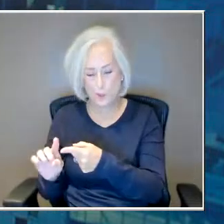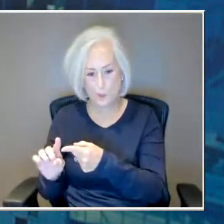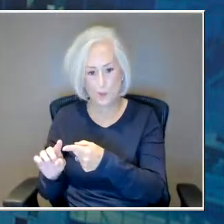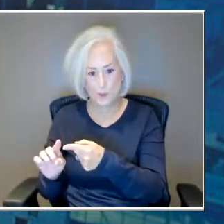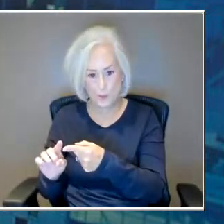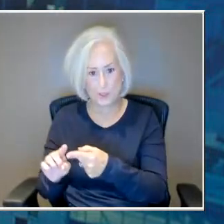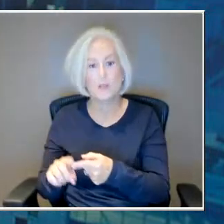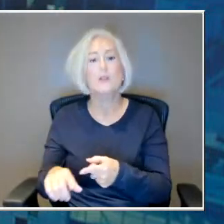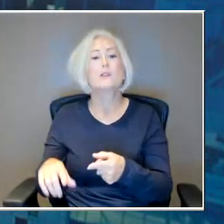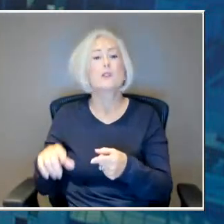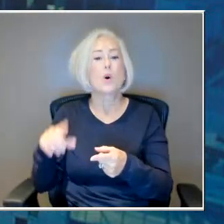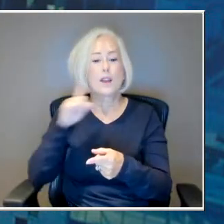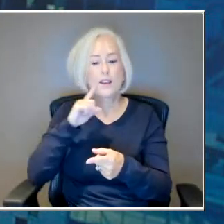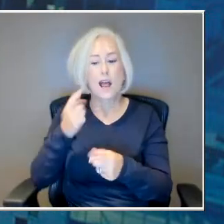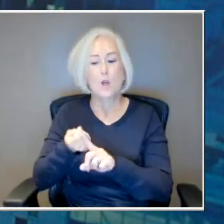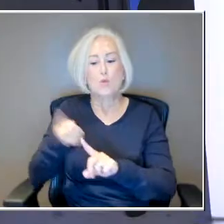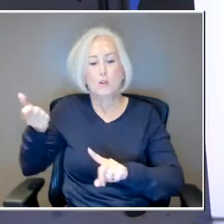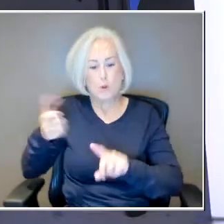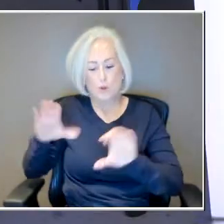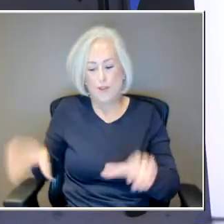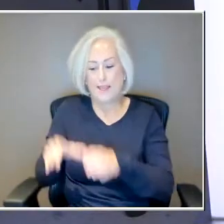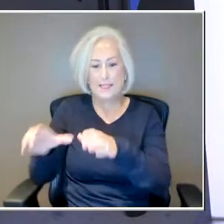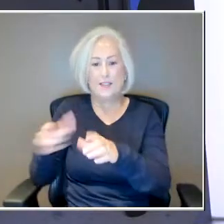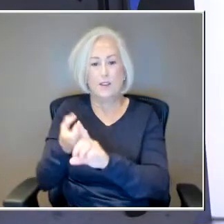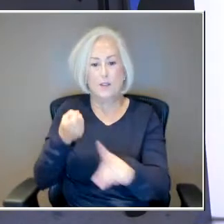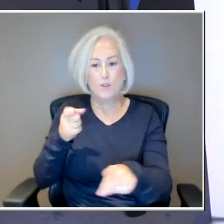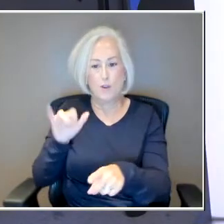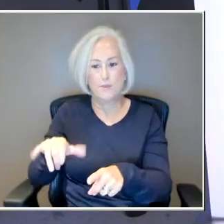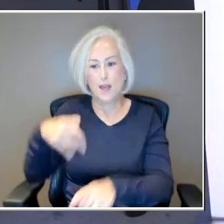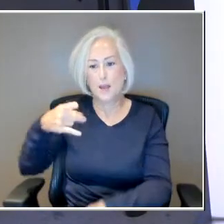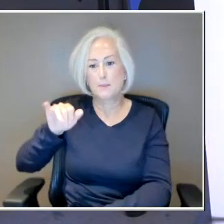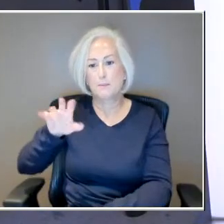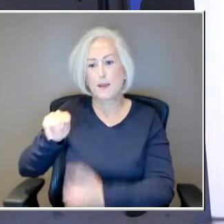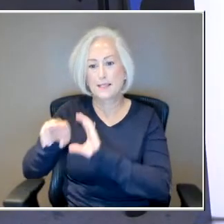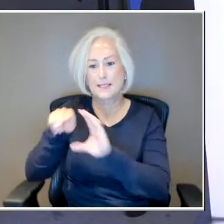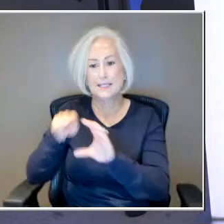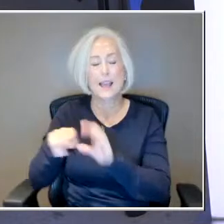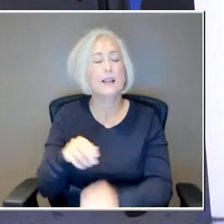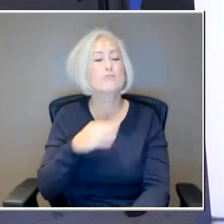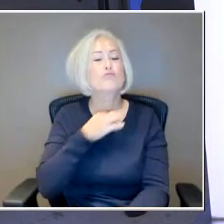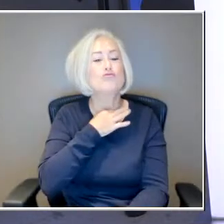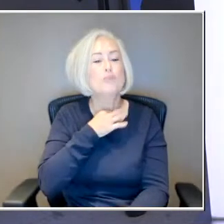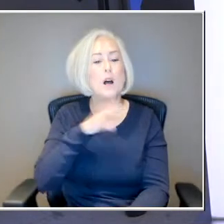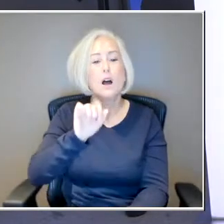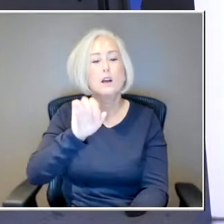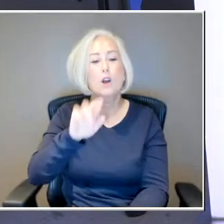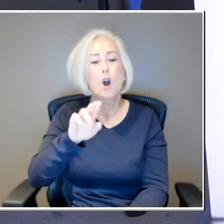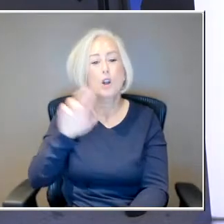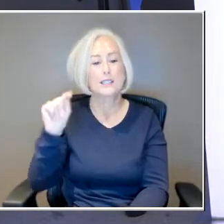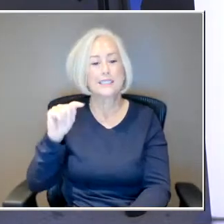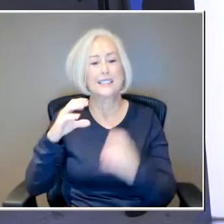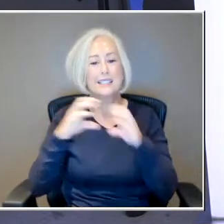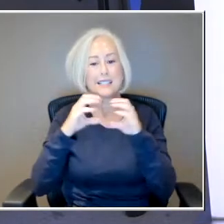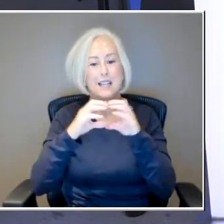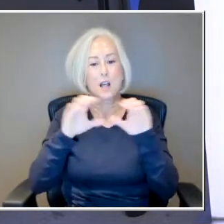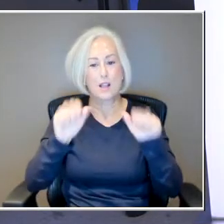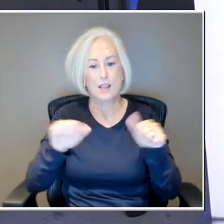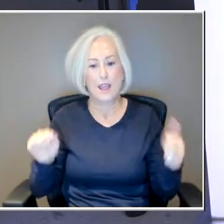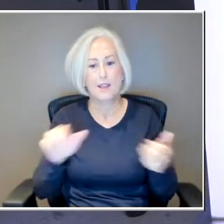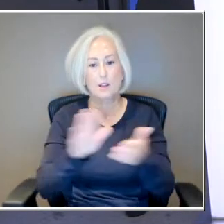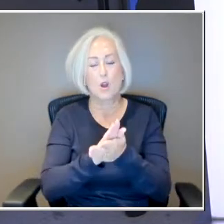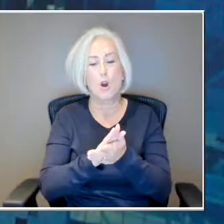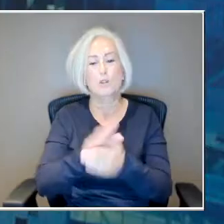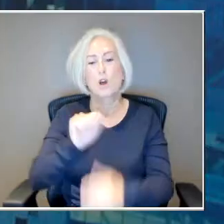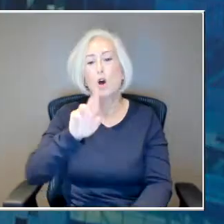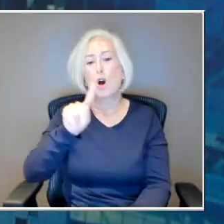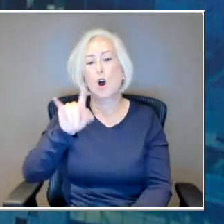the cancers itself by the PET CT scan? Yen also wants to know, could CAR T cell therapy lead to autoimmune diseases?